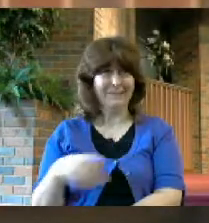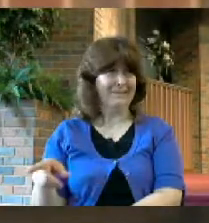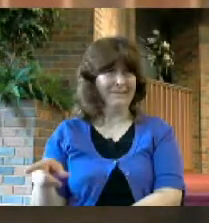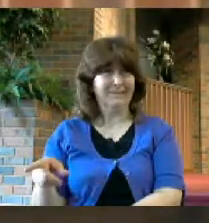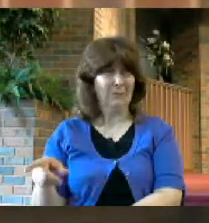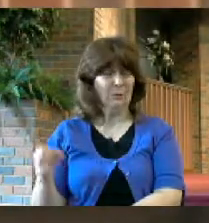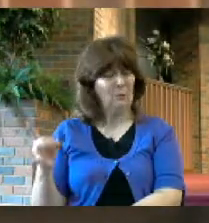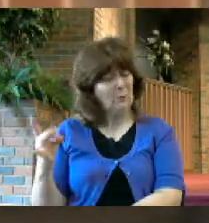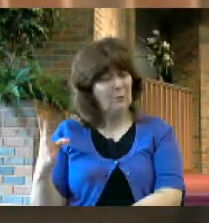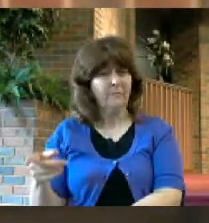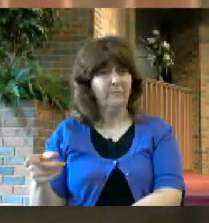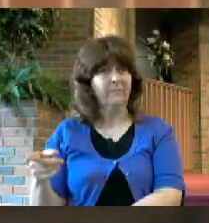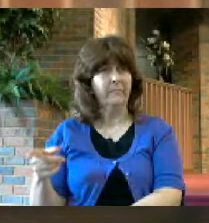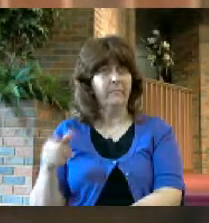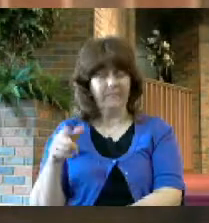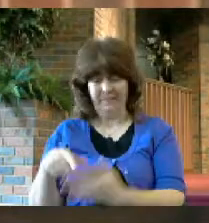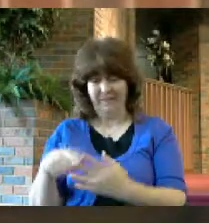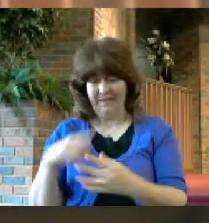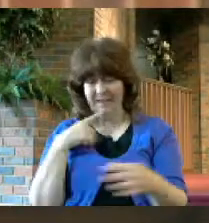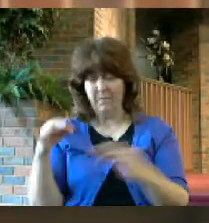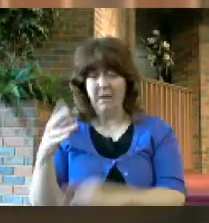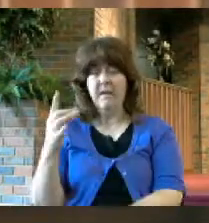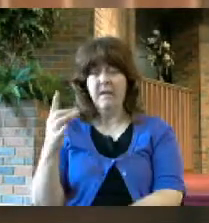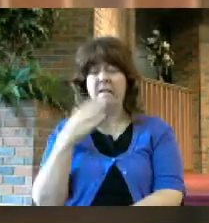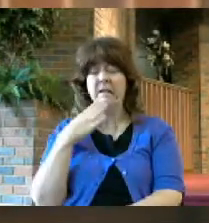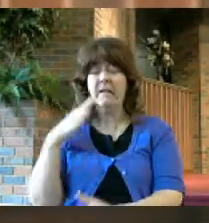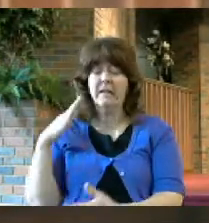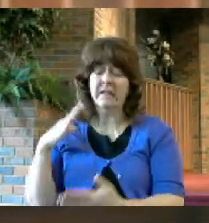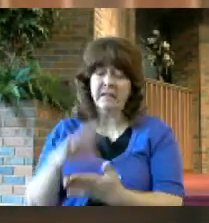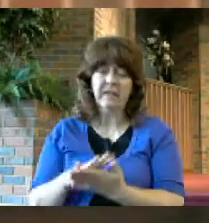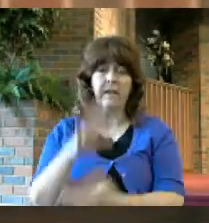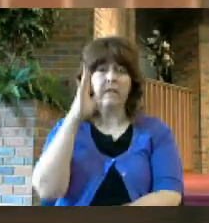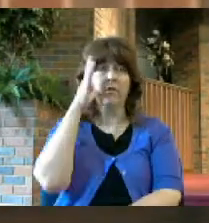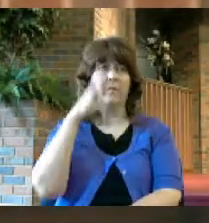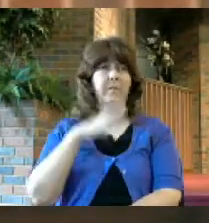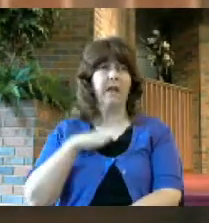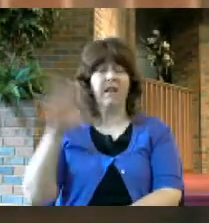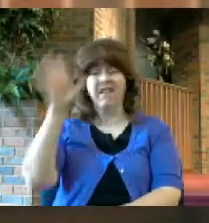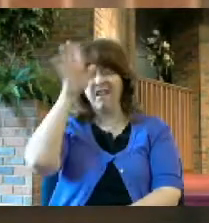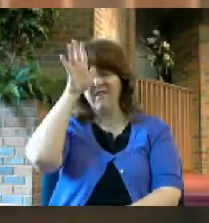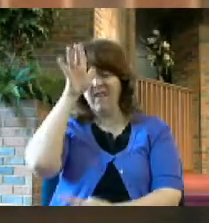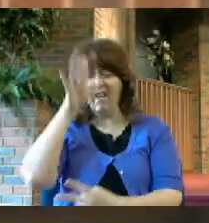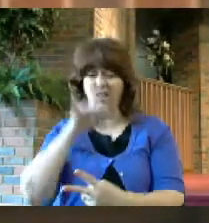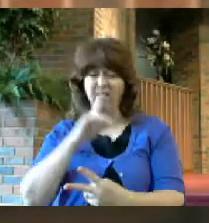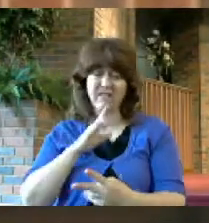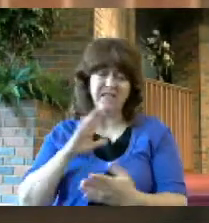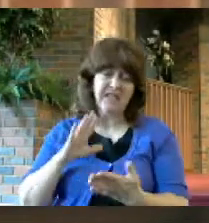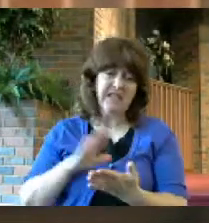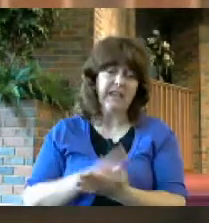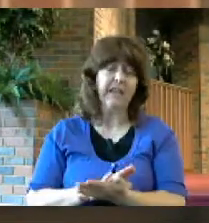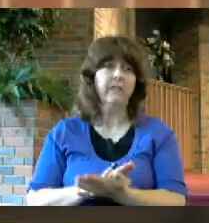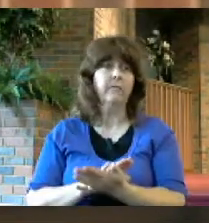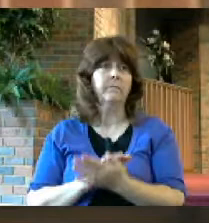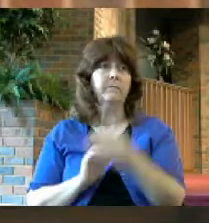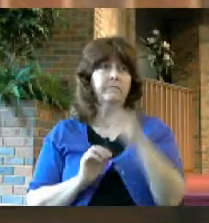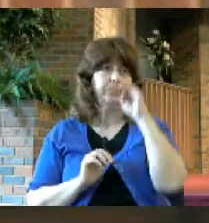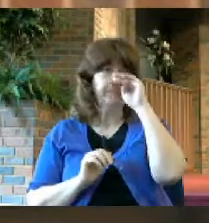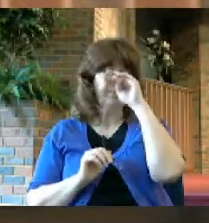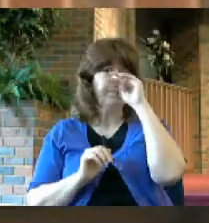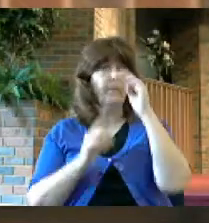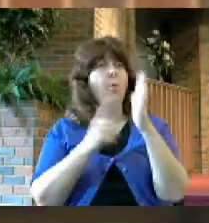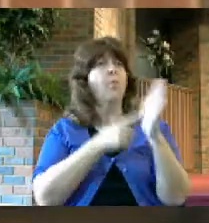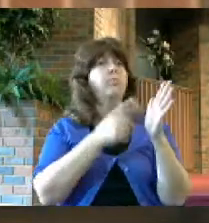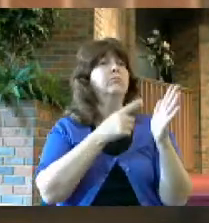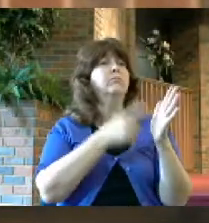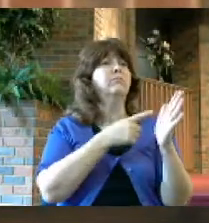evil man. He has come from an evil father, and that does not always carry. Many of the kings